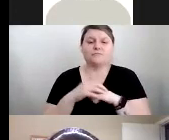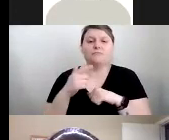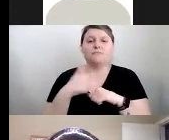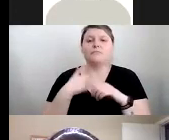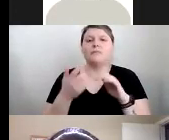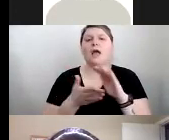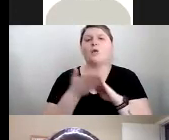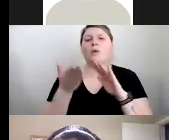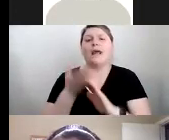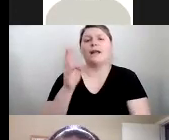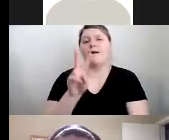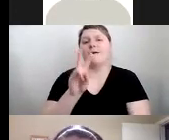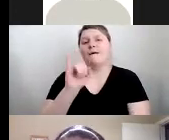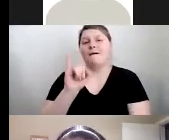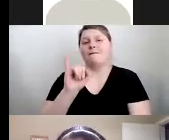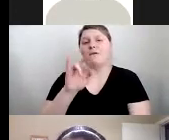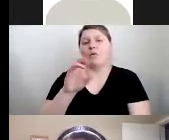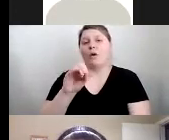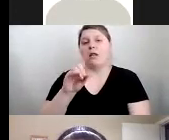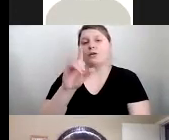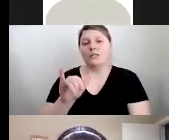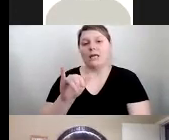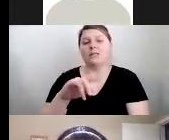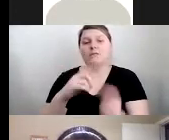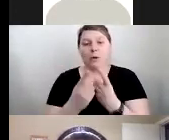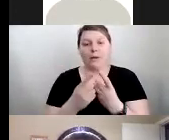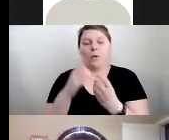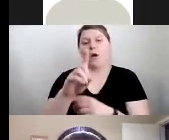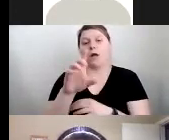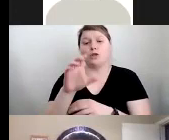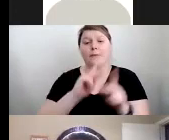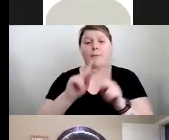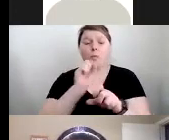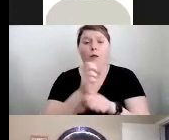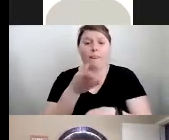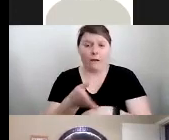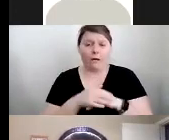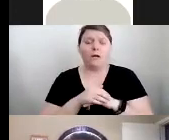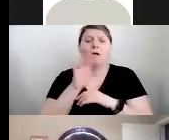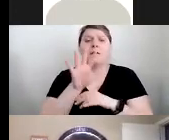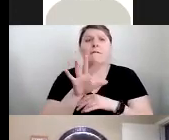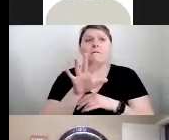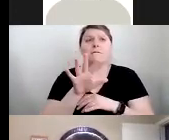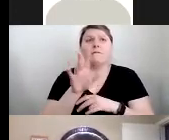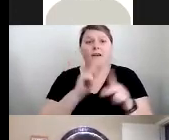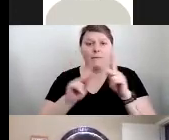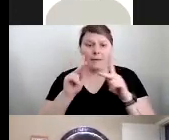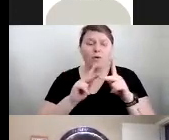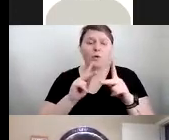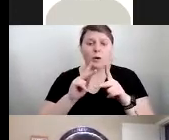virology department, and it was a 100-person department, and of which about 5 people were active